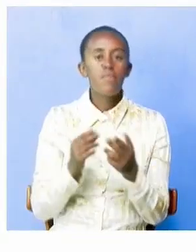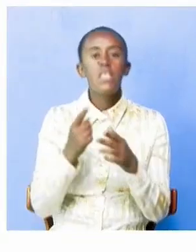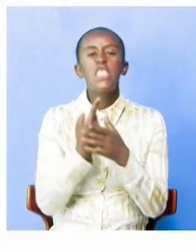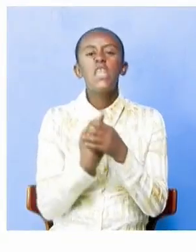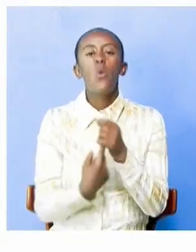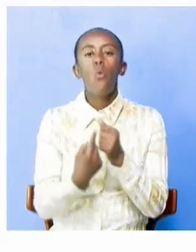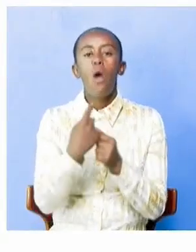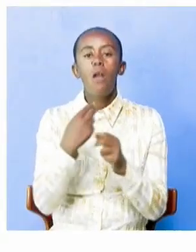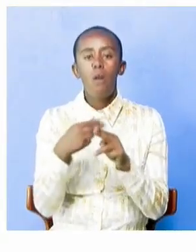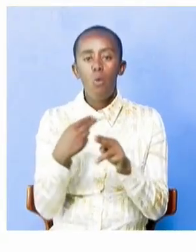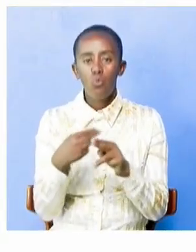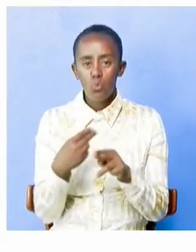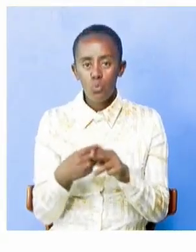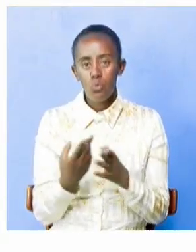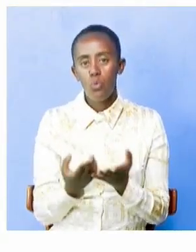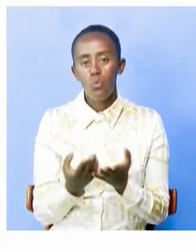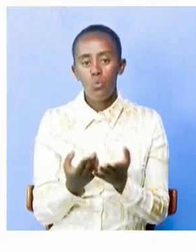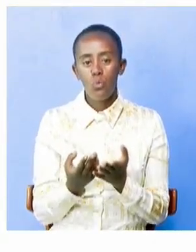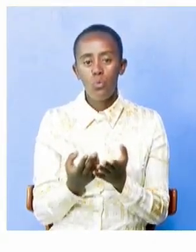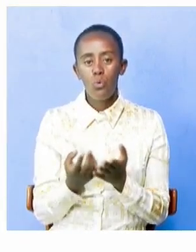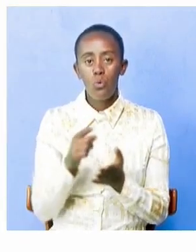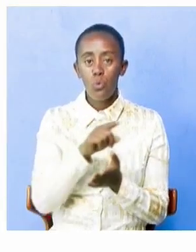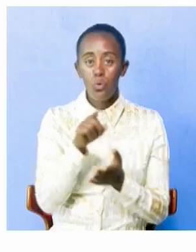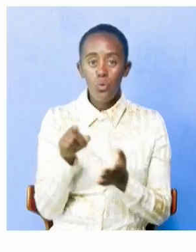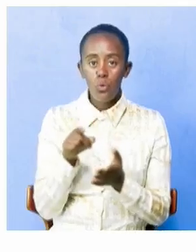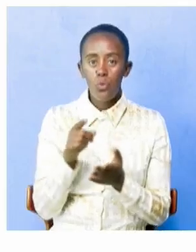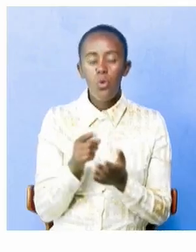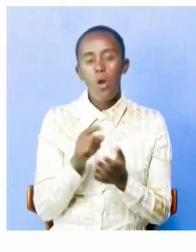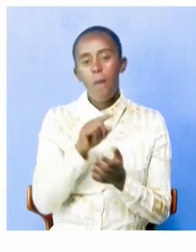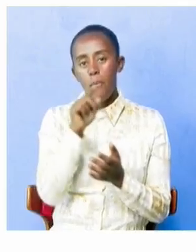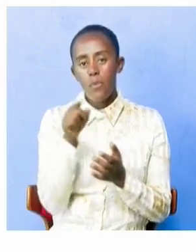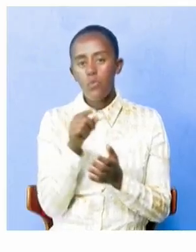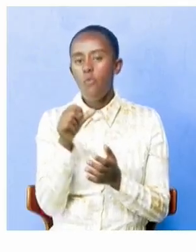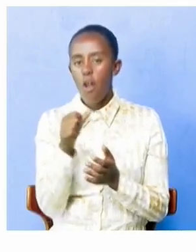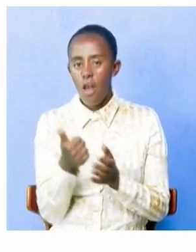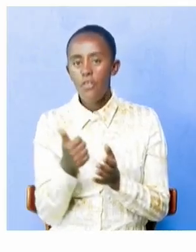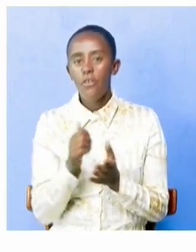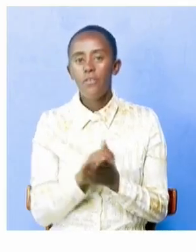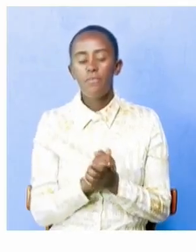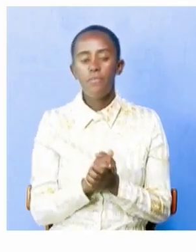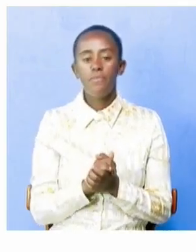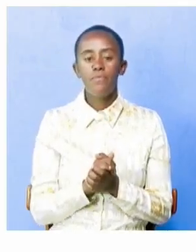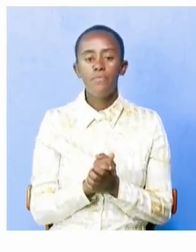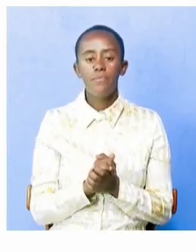nouns and use them with apostrophe. Another one.